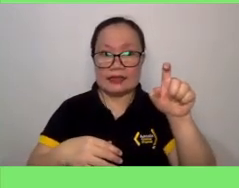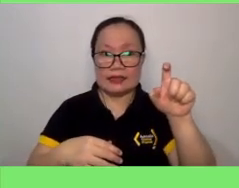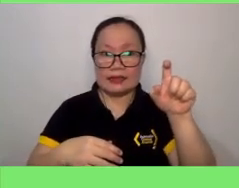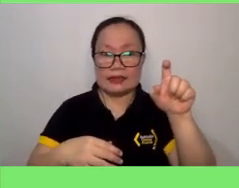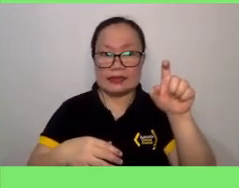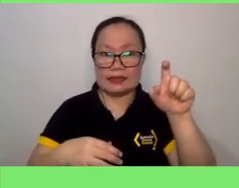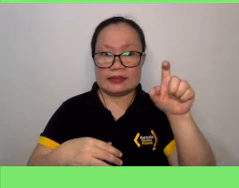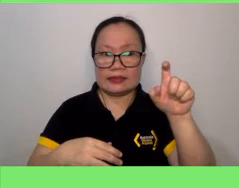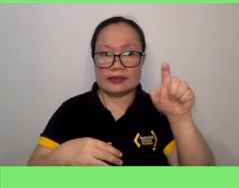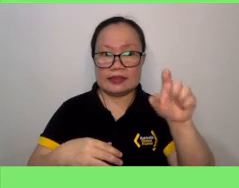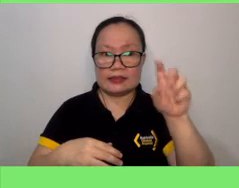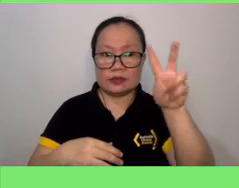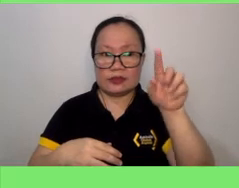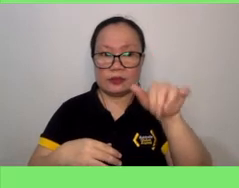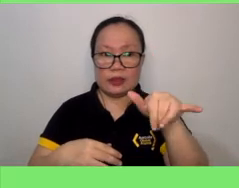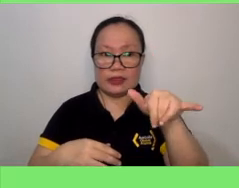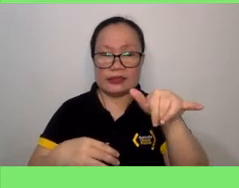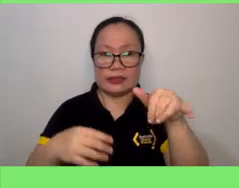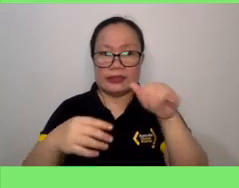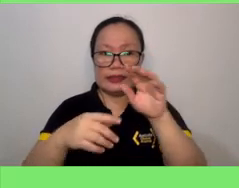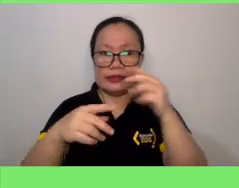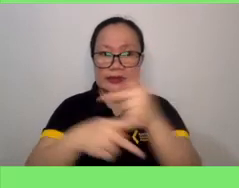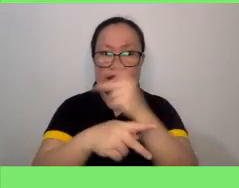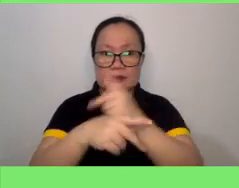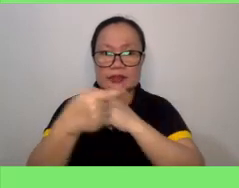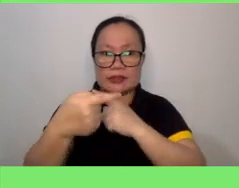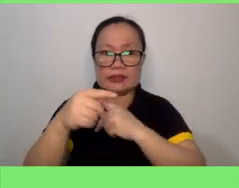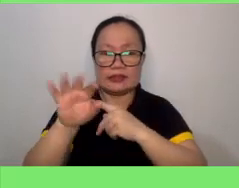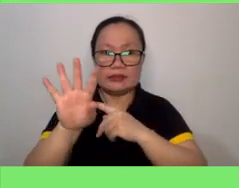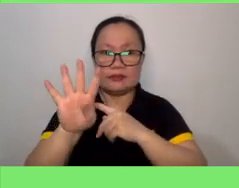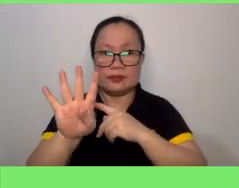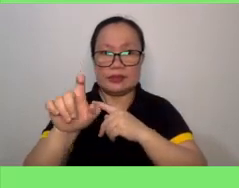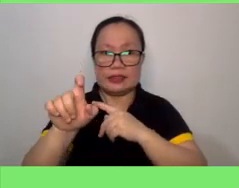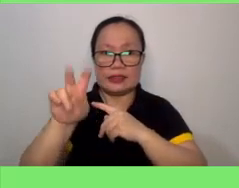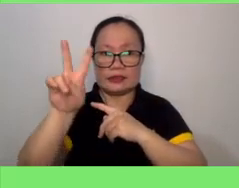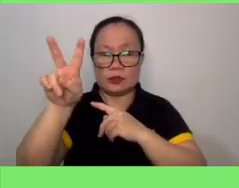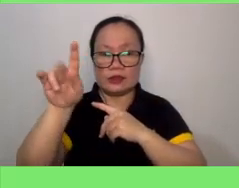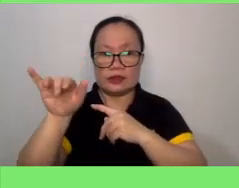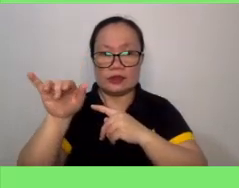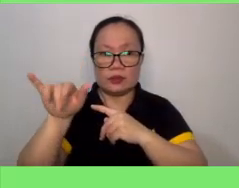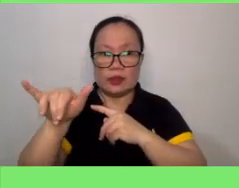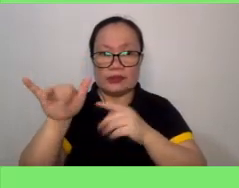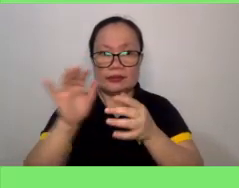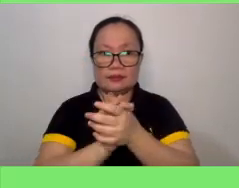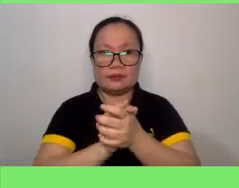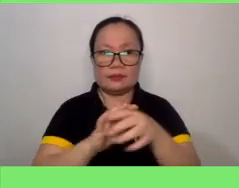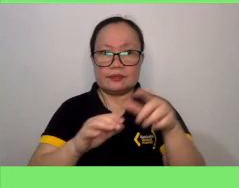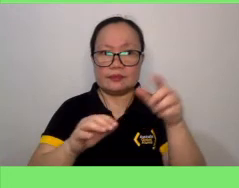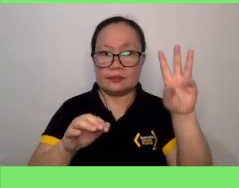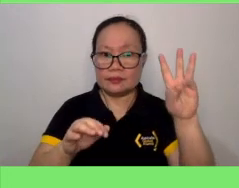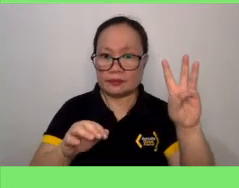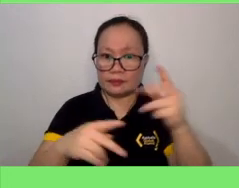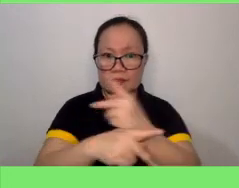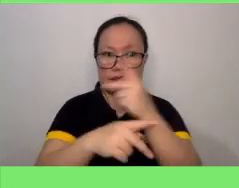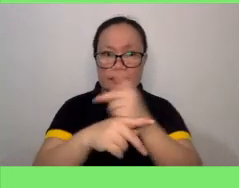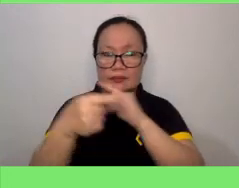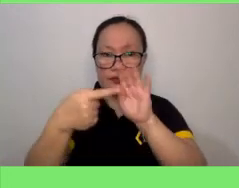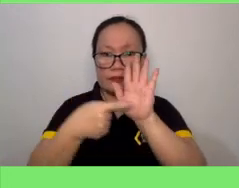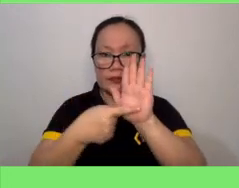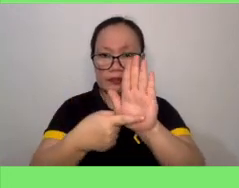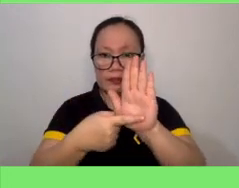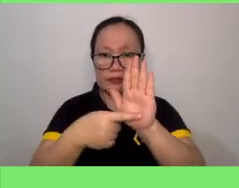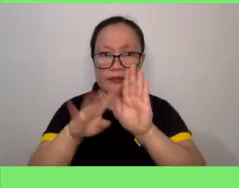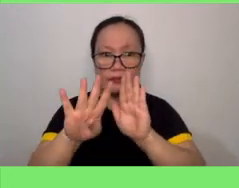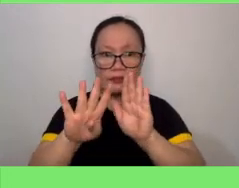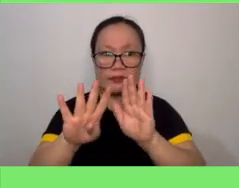24. Okay, and then negative 24, ang x natin ay 2 and 2, so that is 4. And